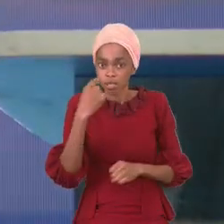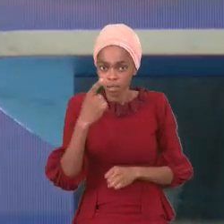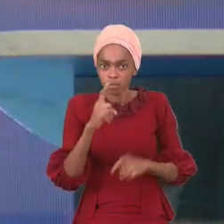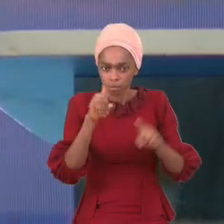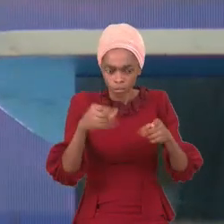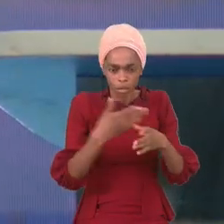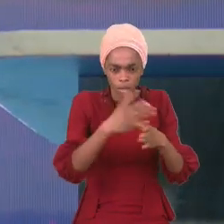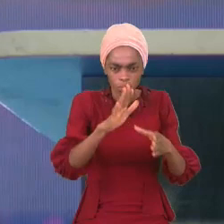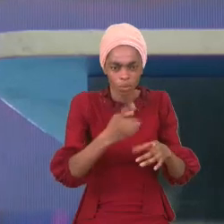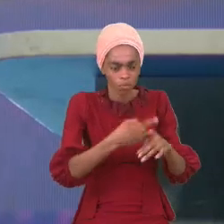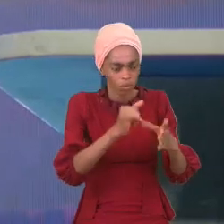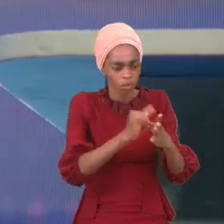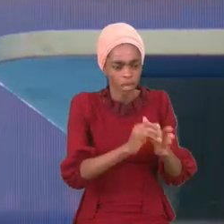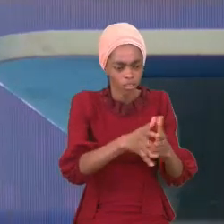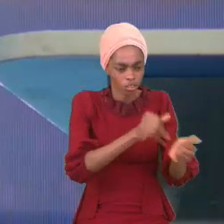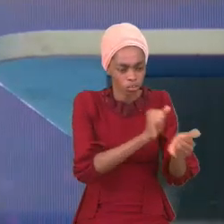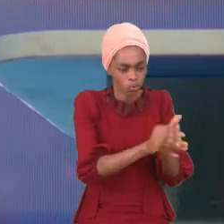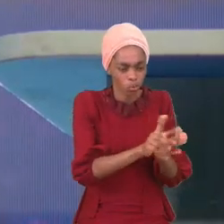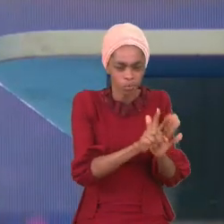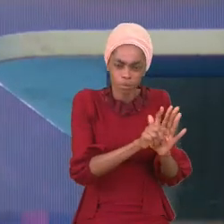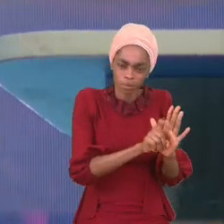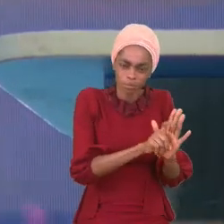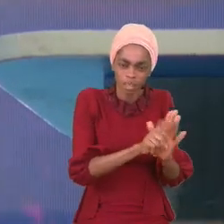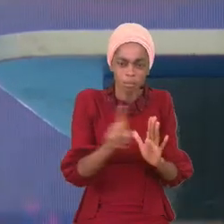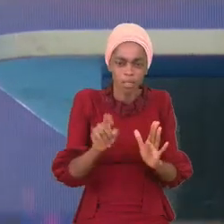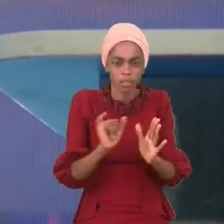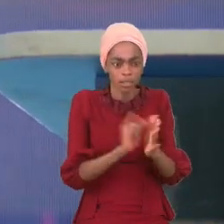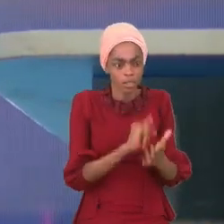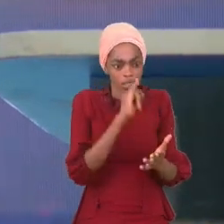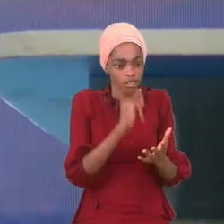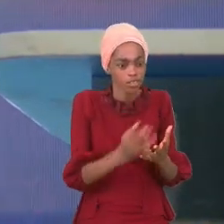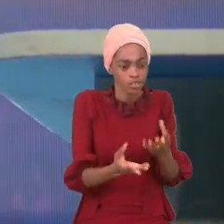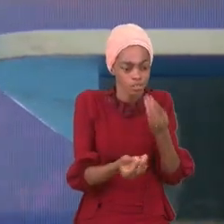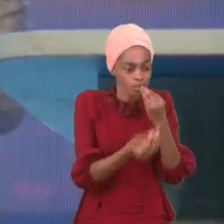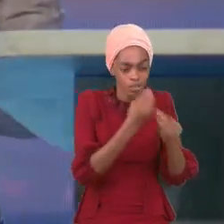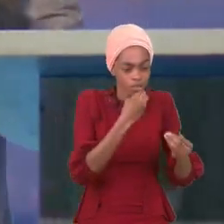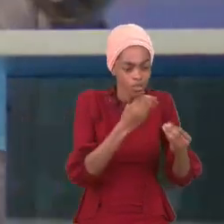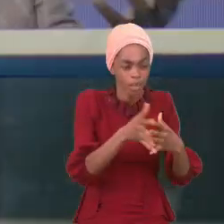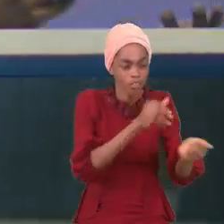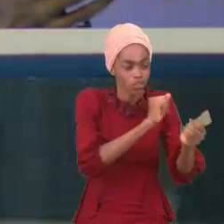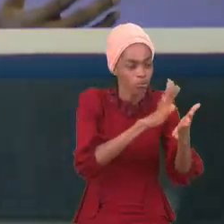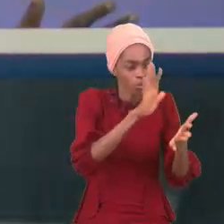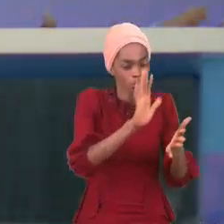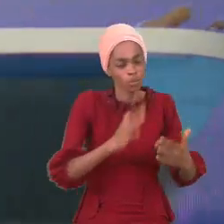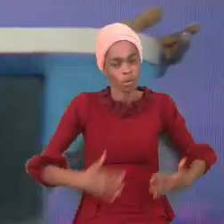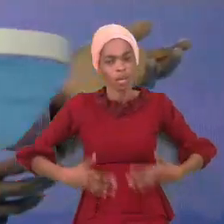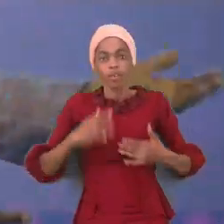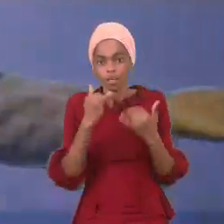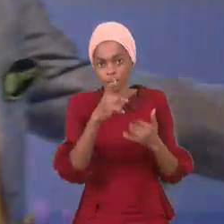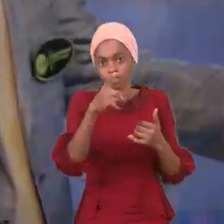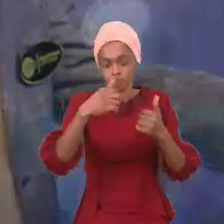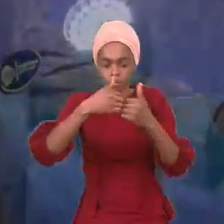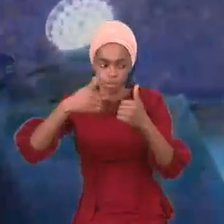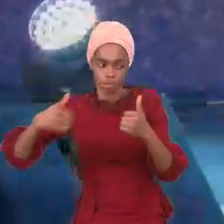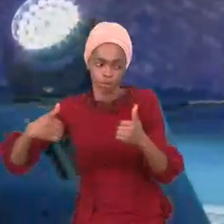away from those termites eating at the fabric of your life, and you depart from iniquity.